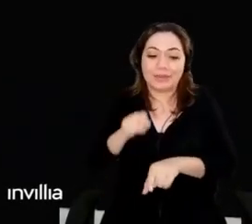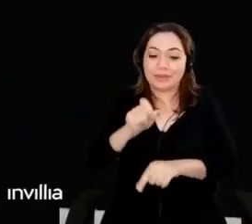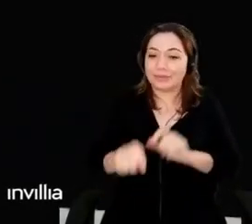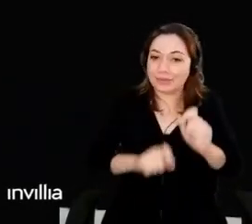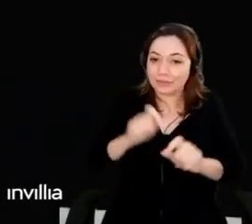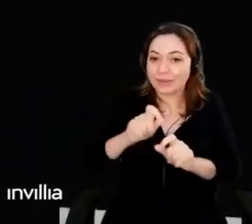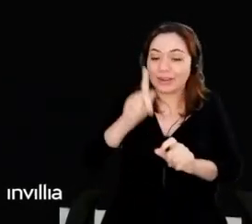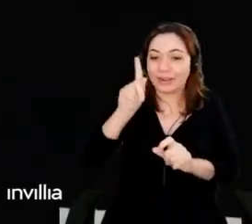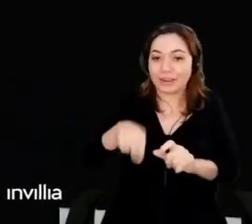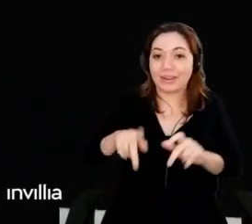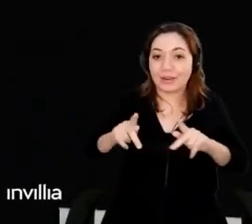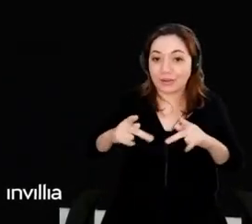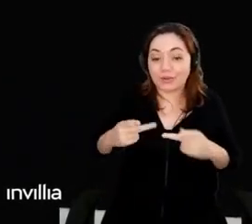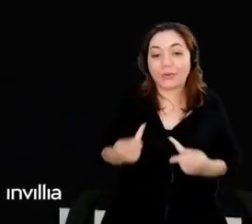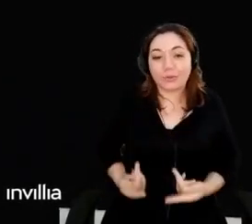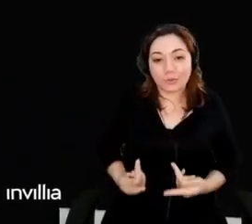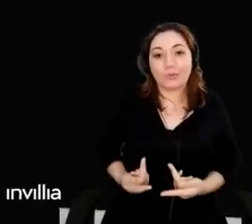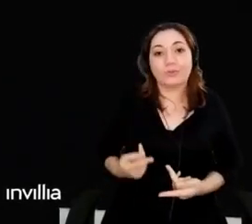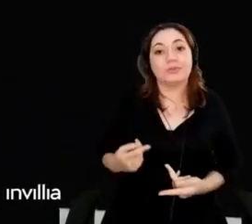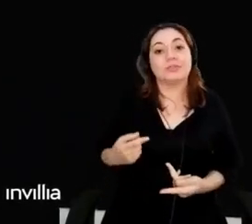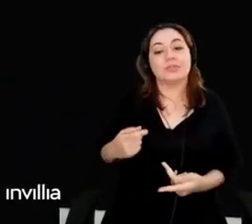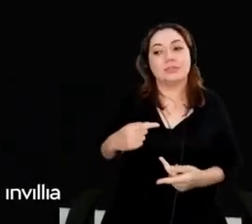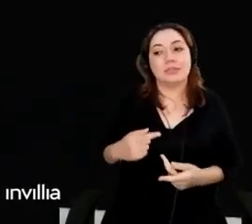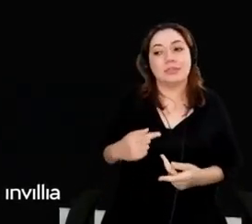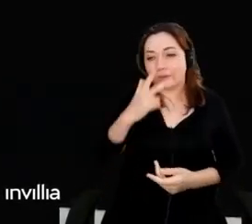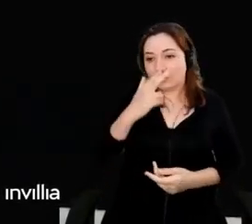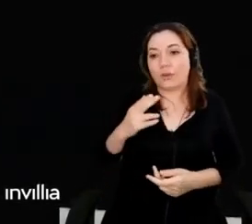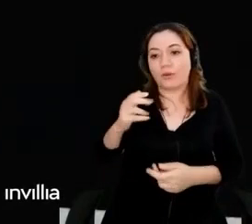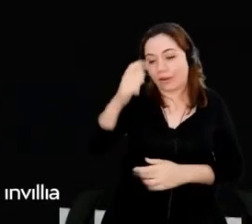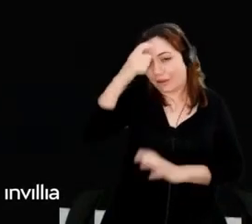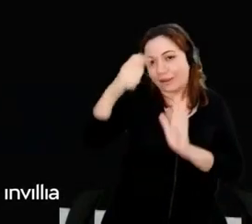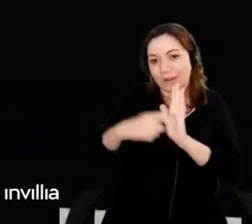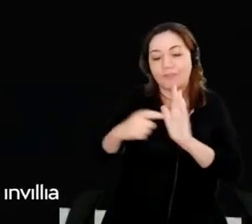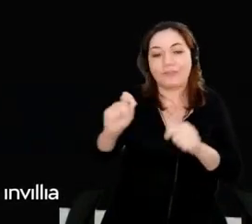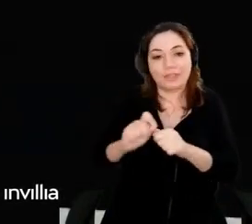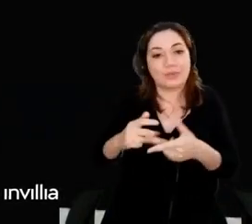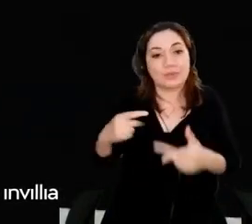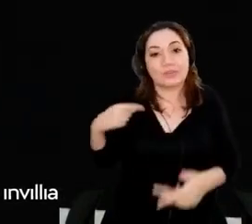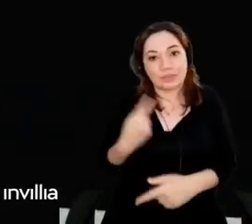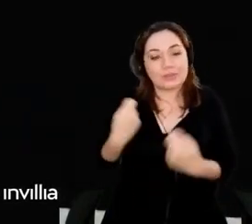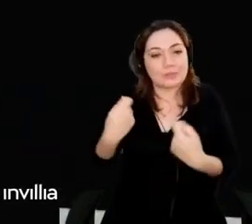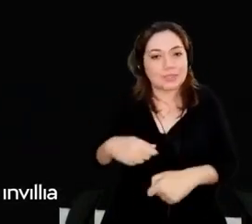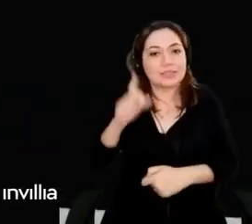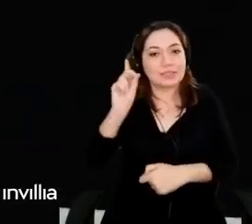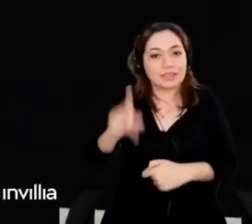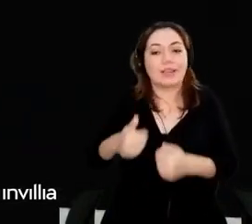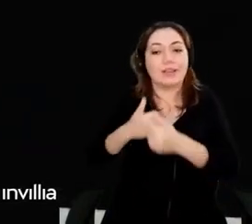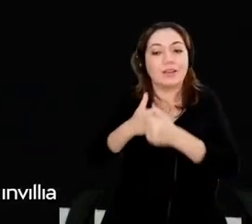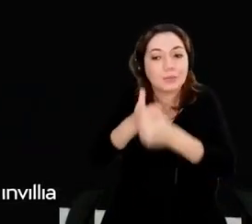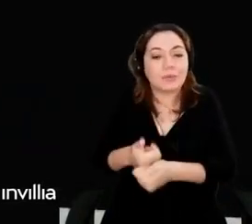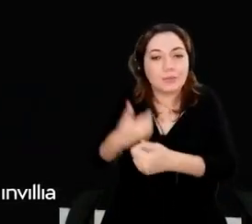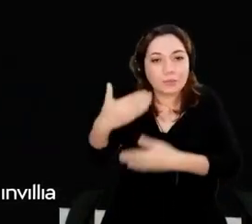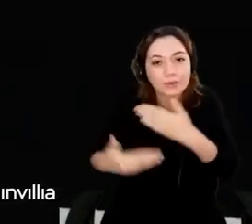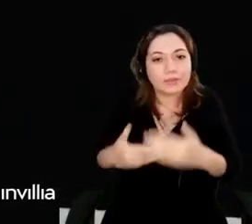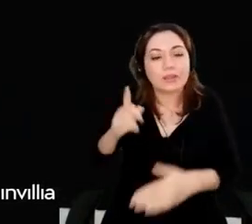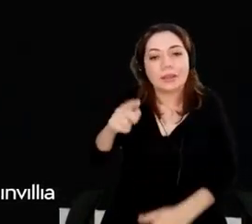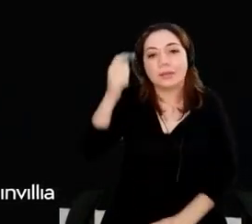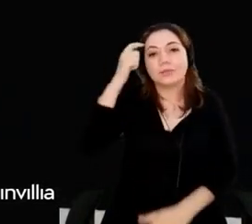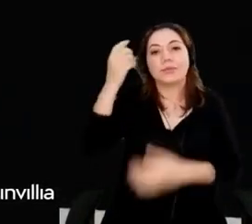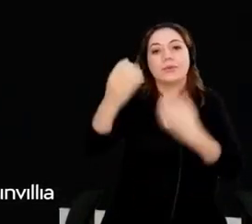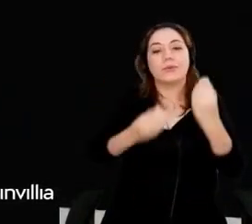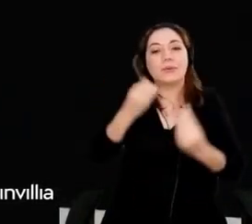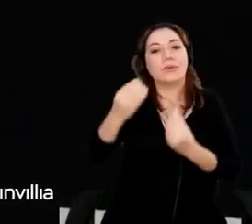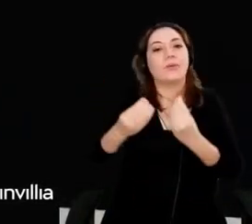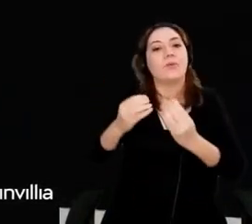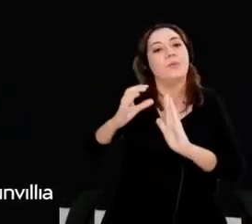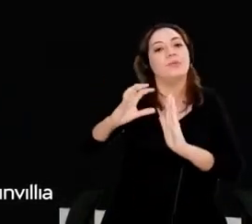does what we need it to do. It needs to follow our processes. We need to think about how the data integrates and what is